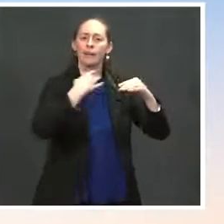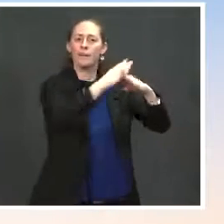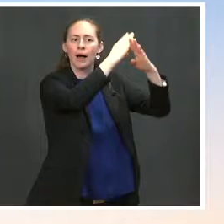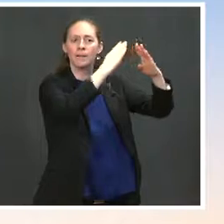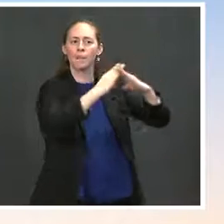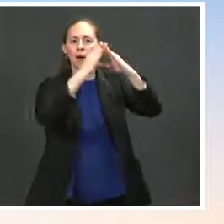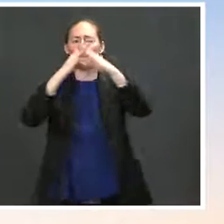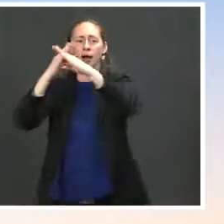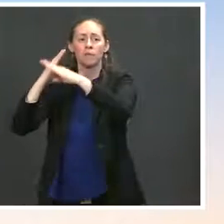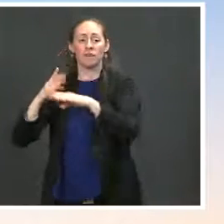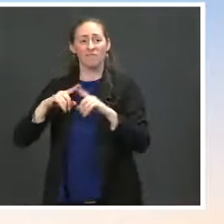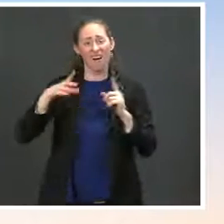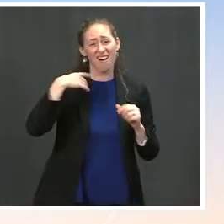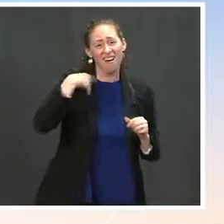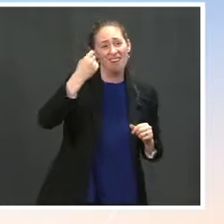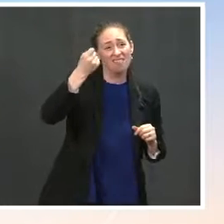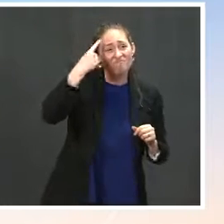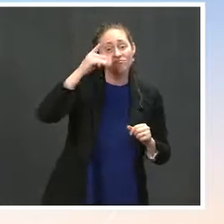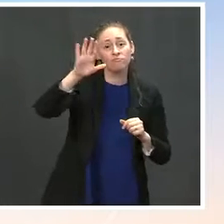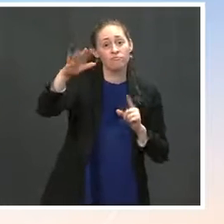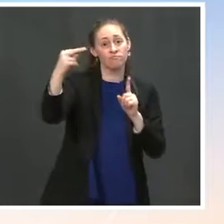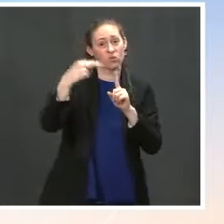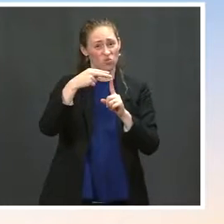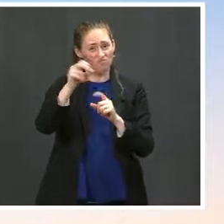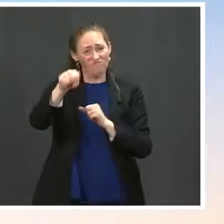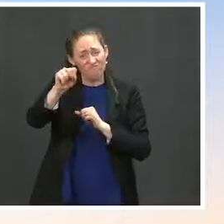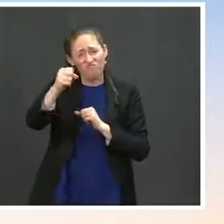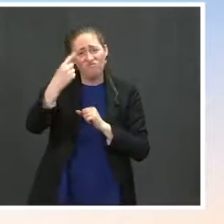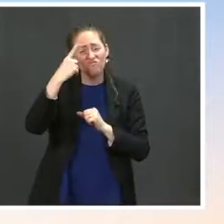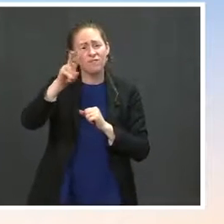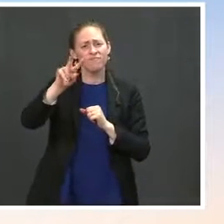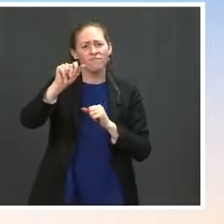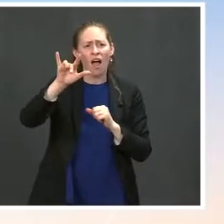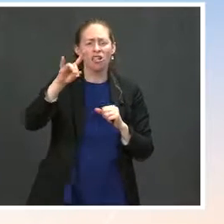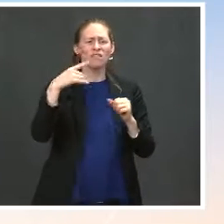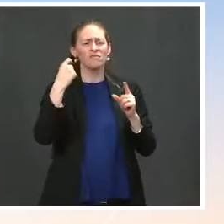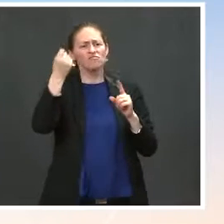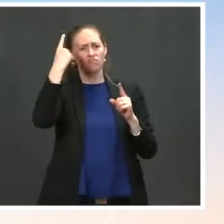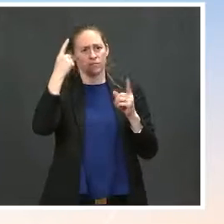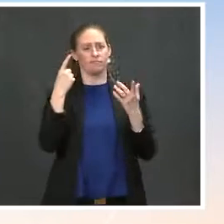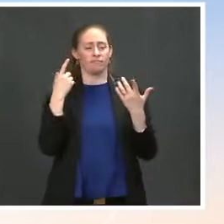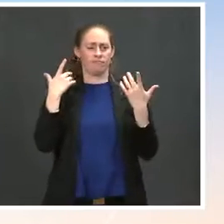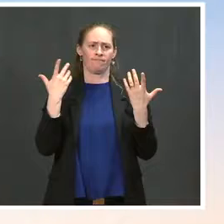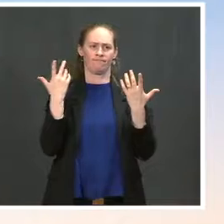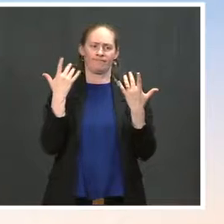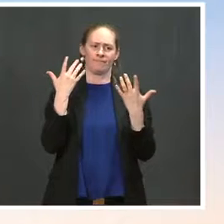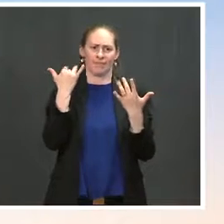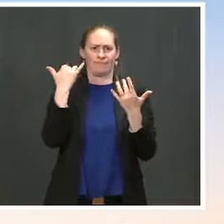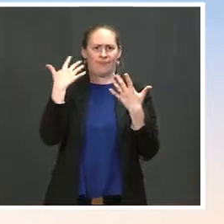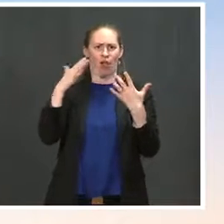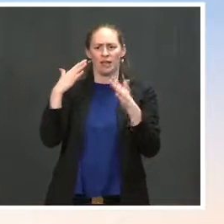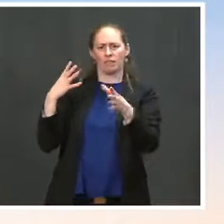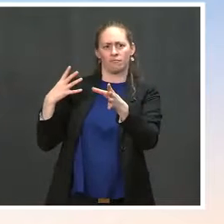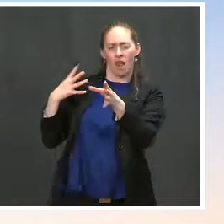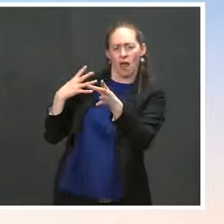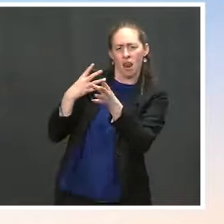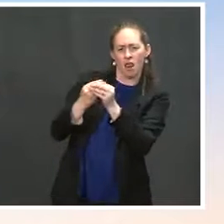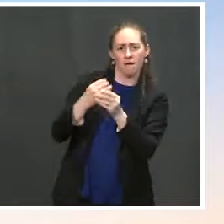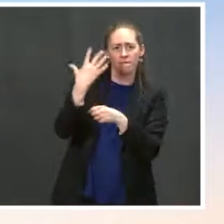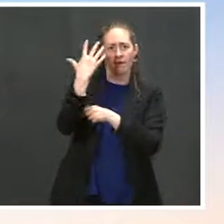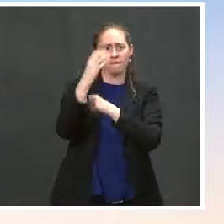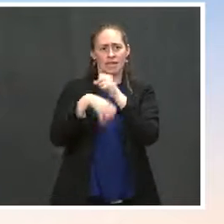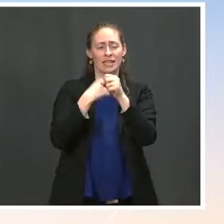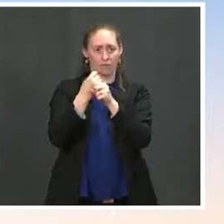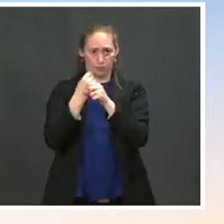understand where she's coming from. I told you this was 5 years to the day that I signed the agreement. It's